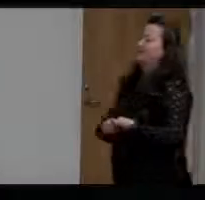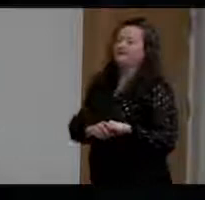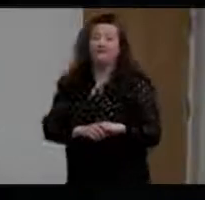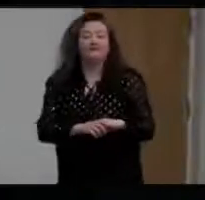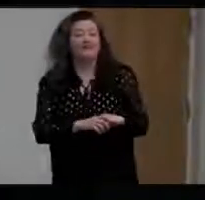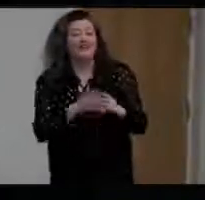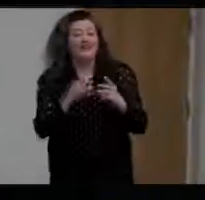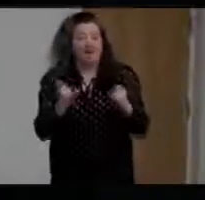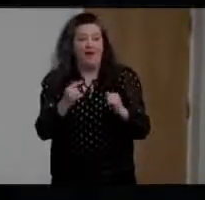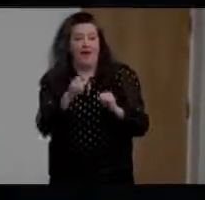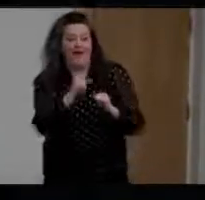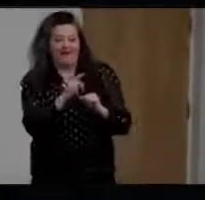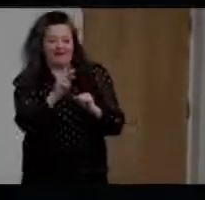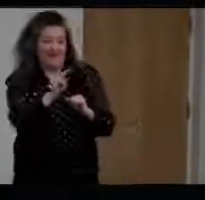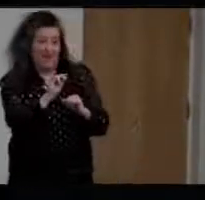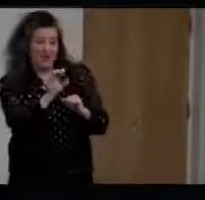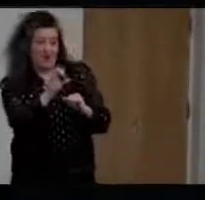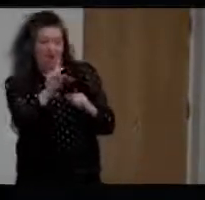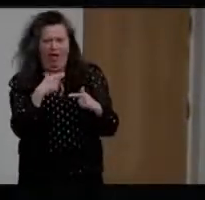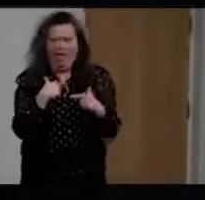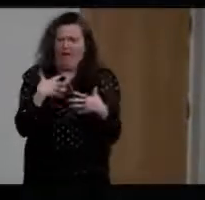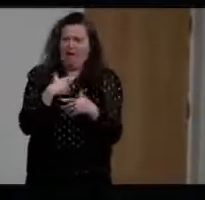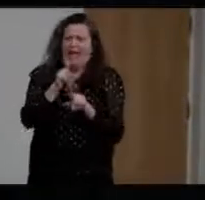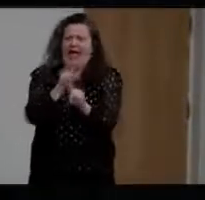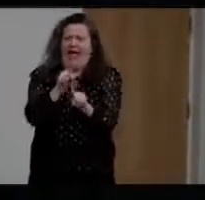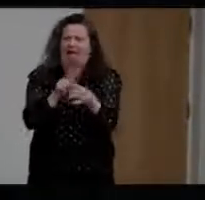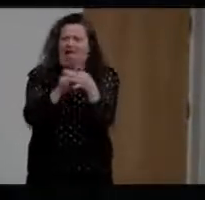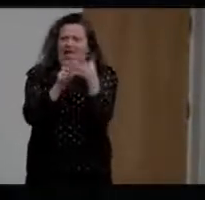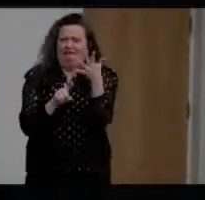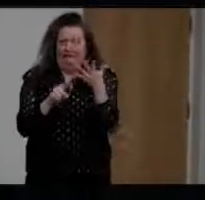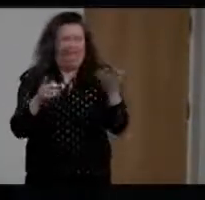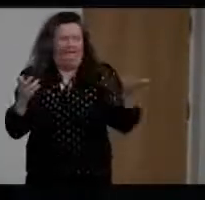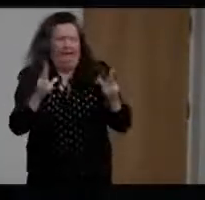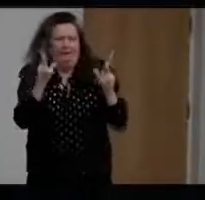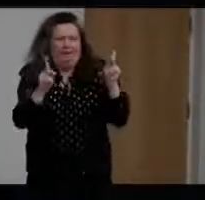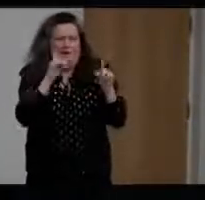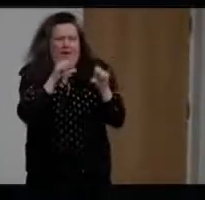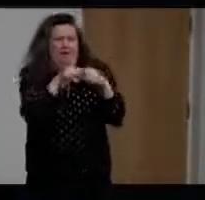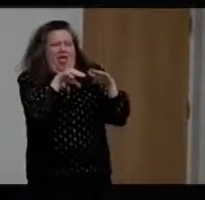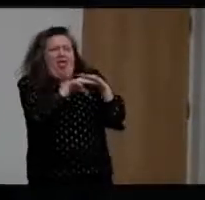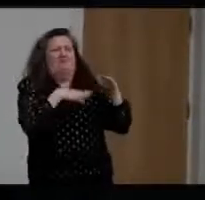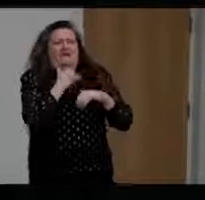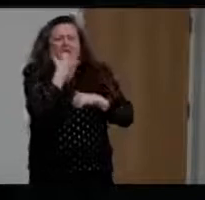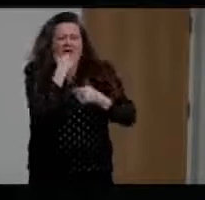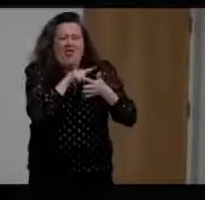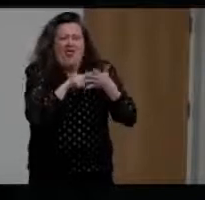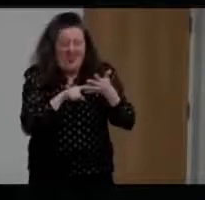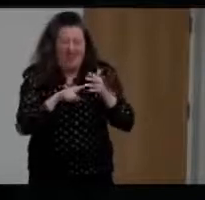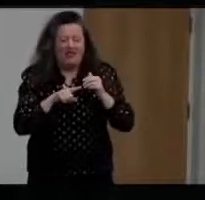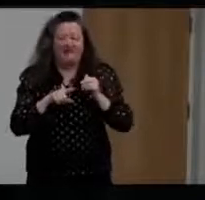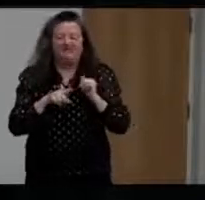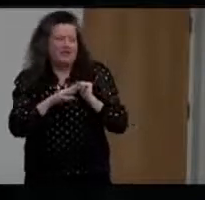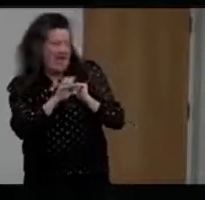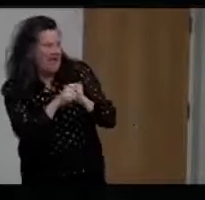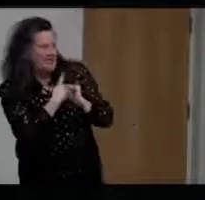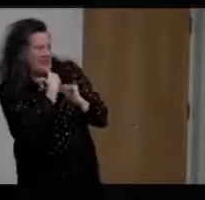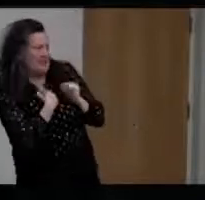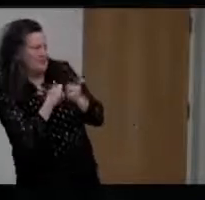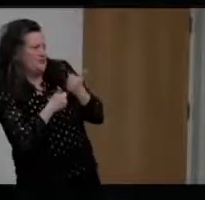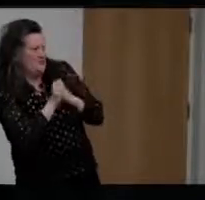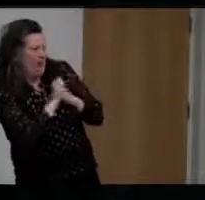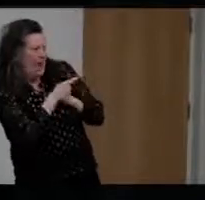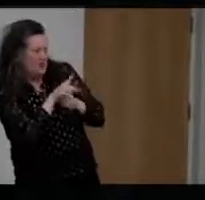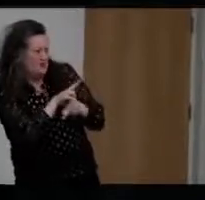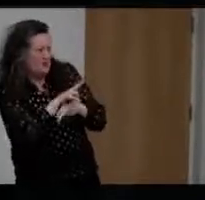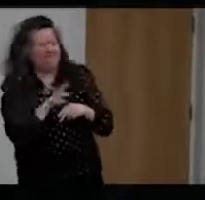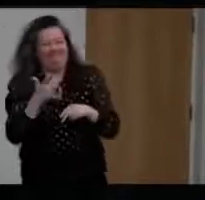pretty locked down. First of all, what's your password? Yeah, exactly. What apps do you use? So I'm pretty locked down as well. GPS tracking, I try to turn off unless